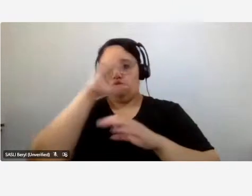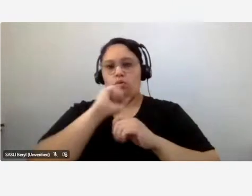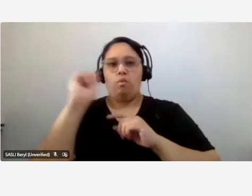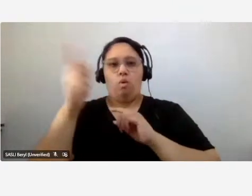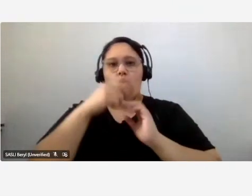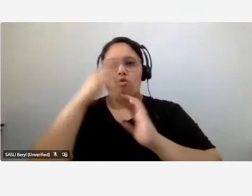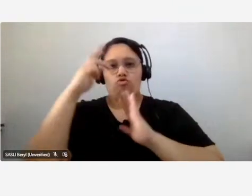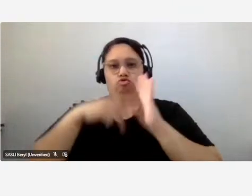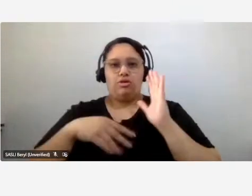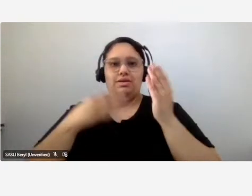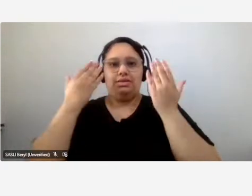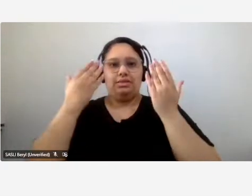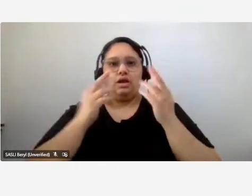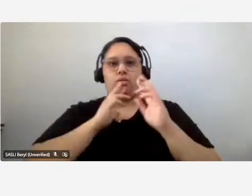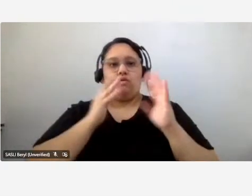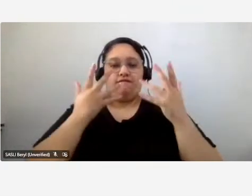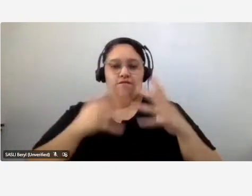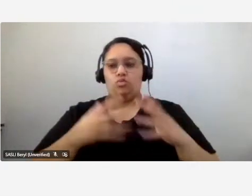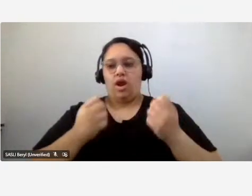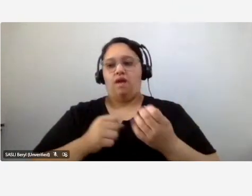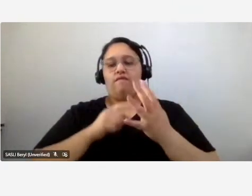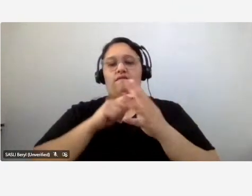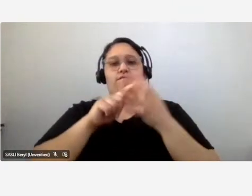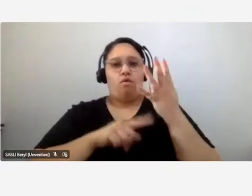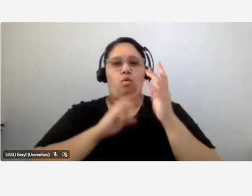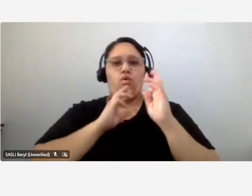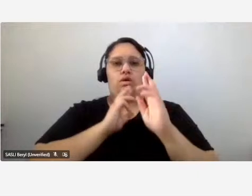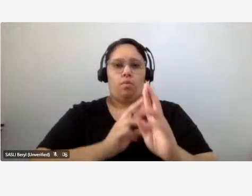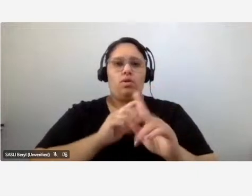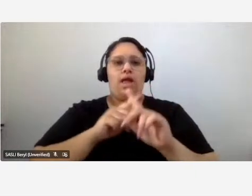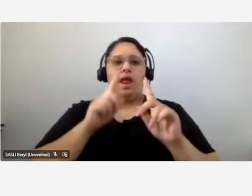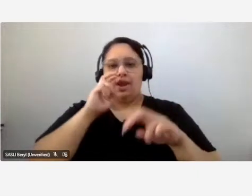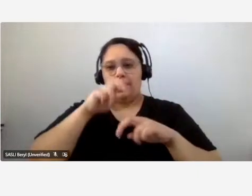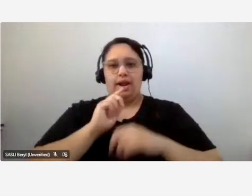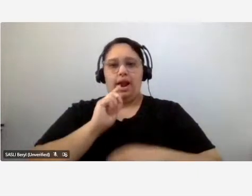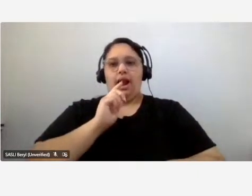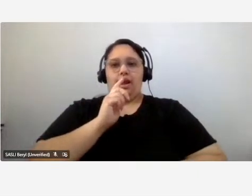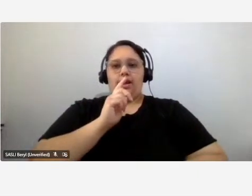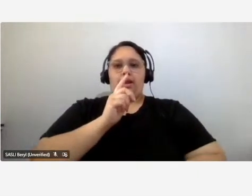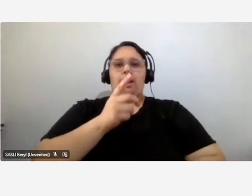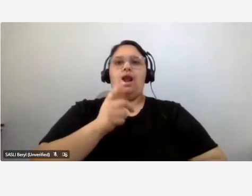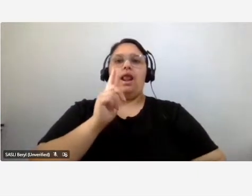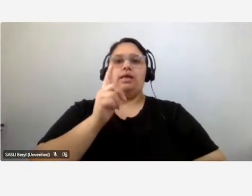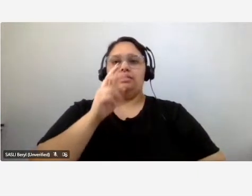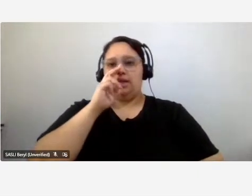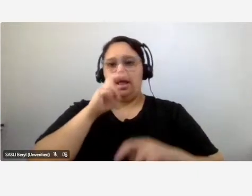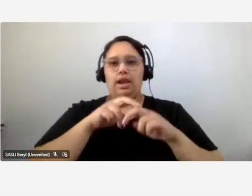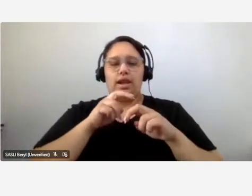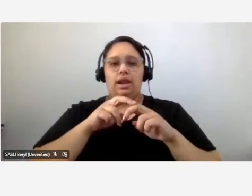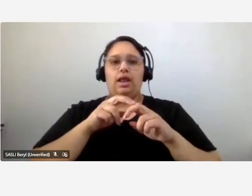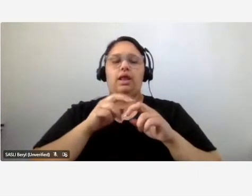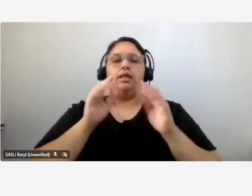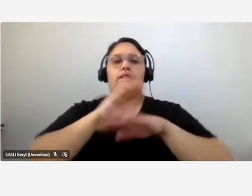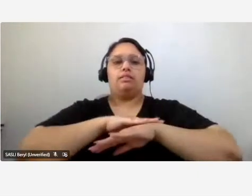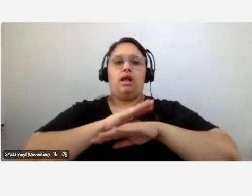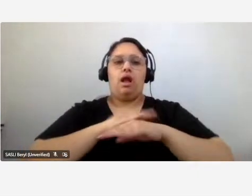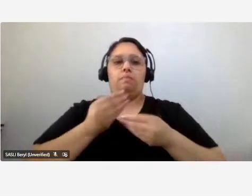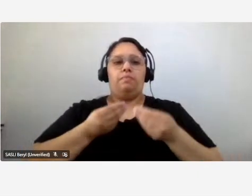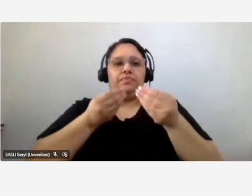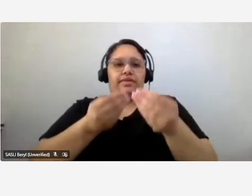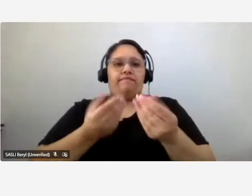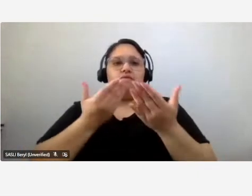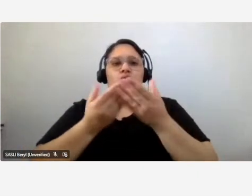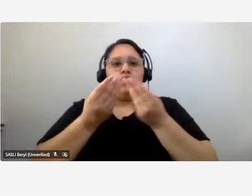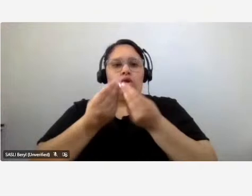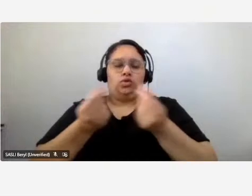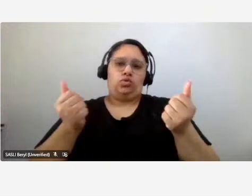4 reports to go through today, and we need to create the space later in the meeting to take our